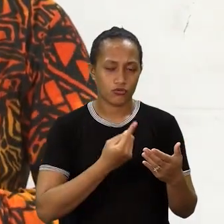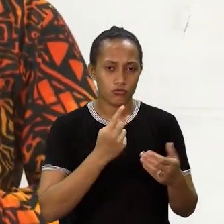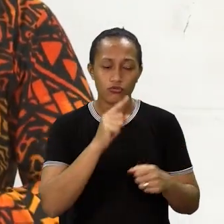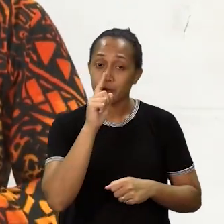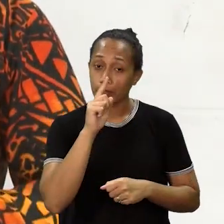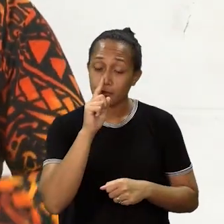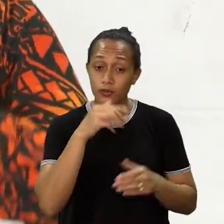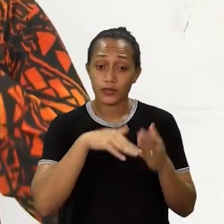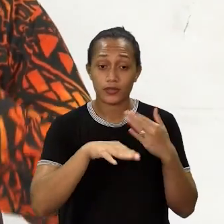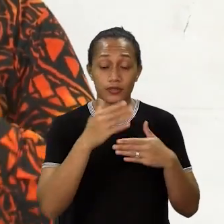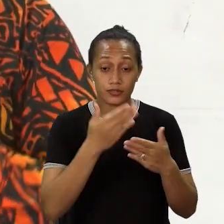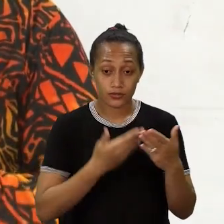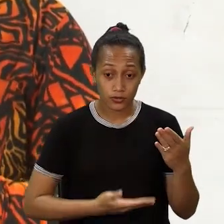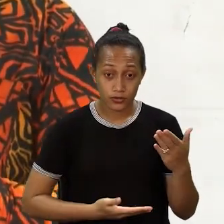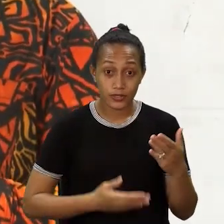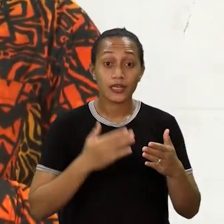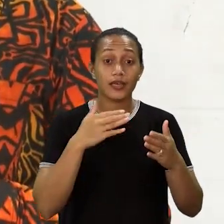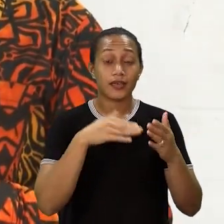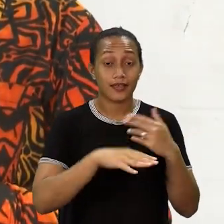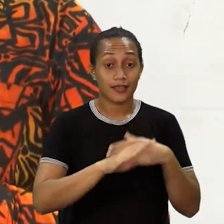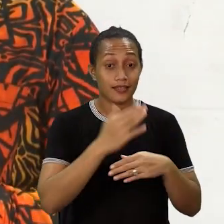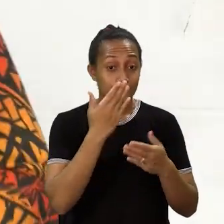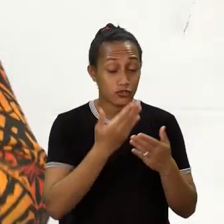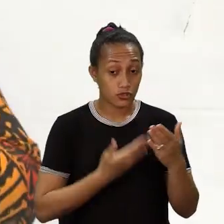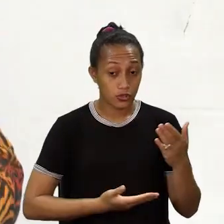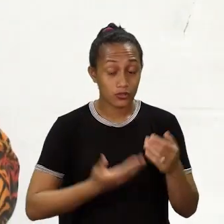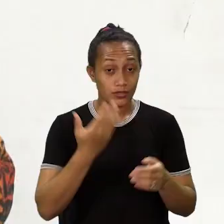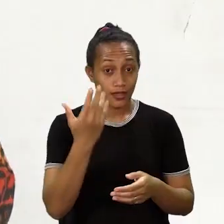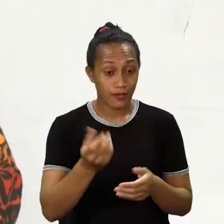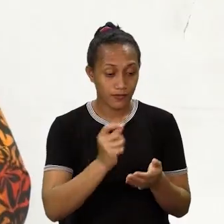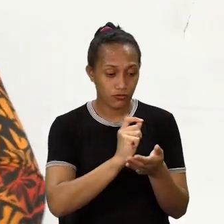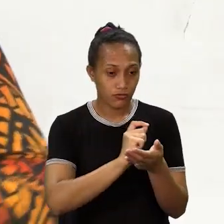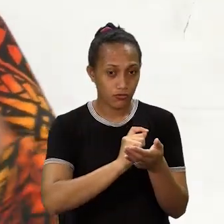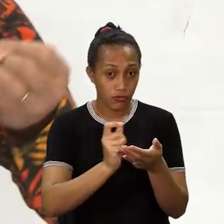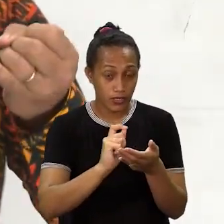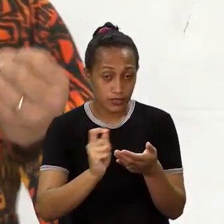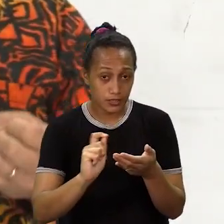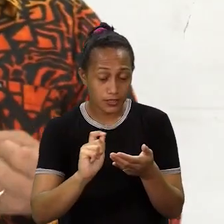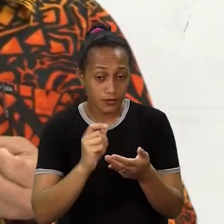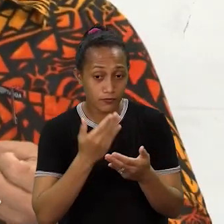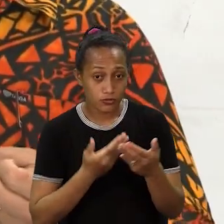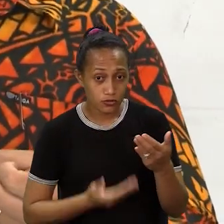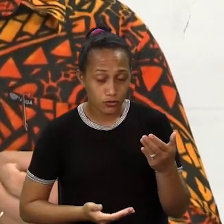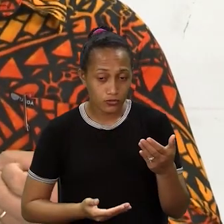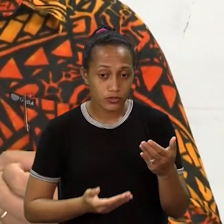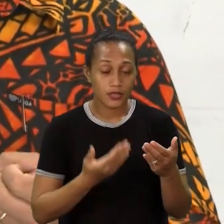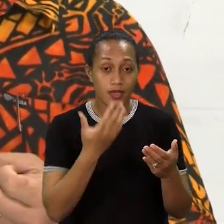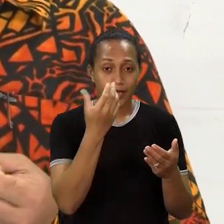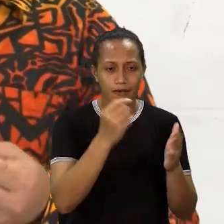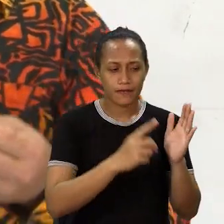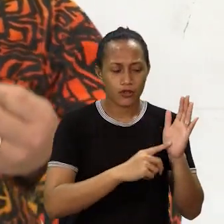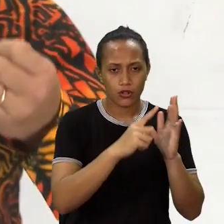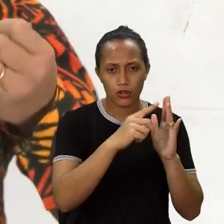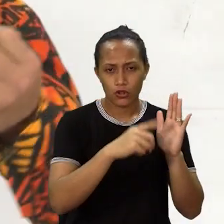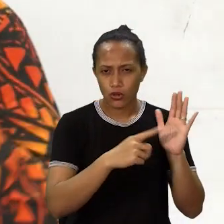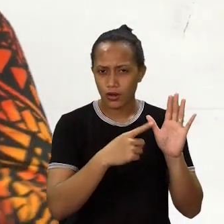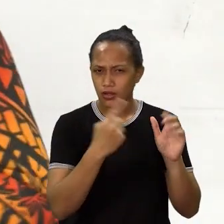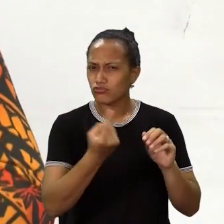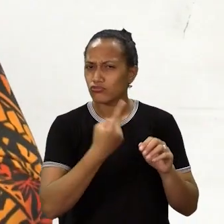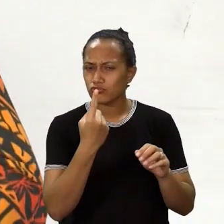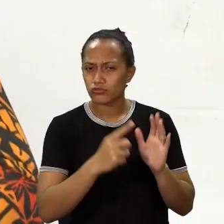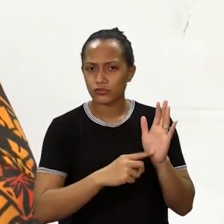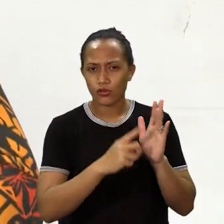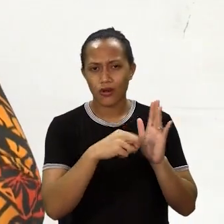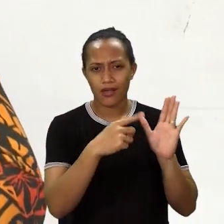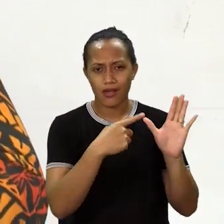story? Who are the people in the story? In the story, we have the writer. We have